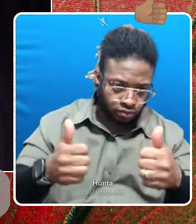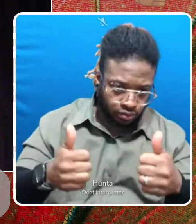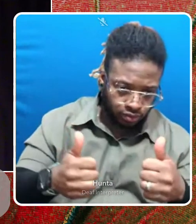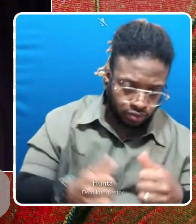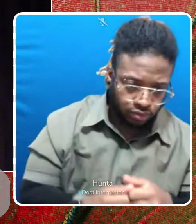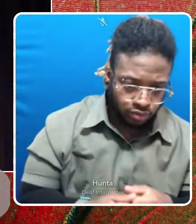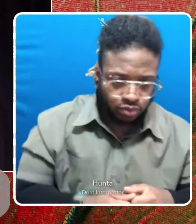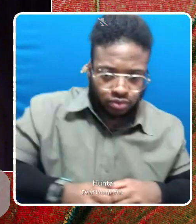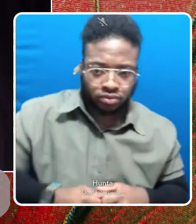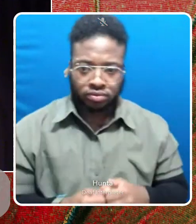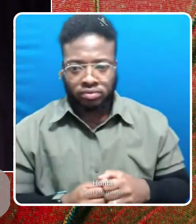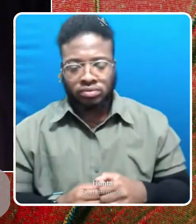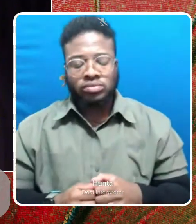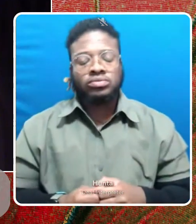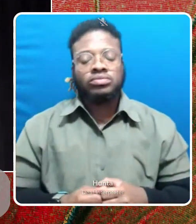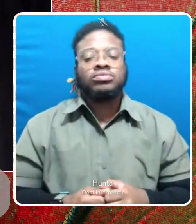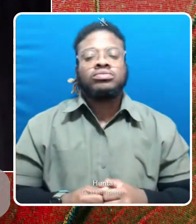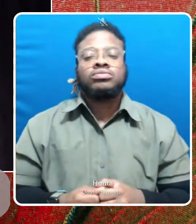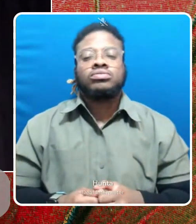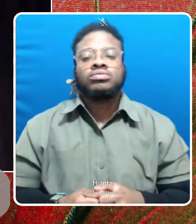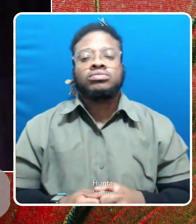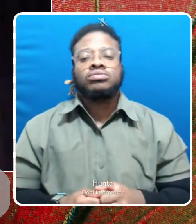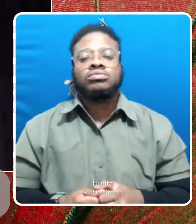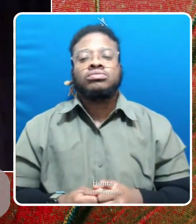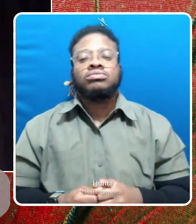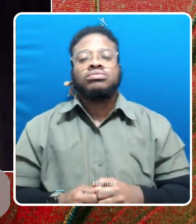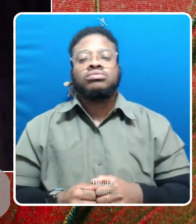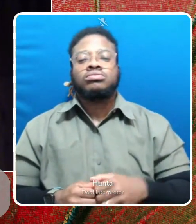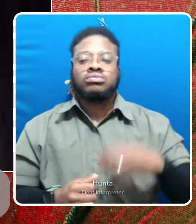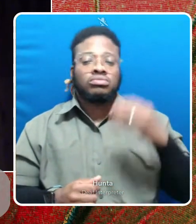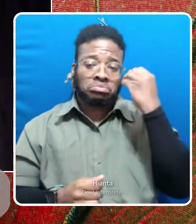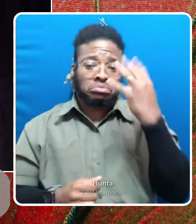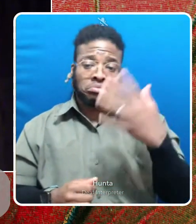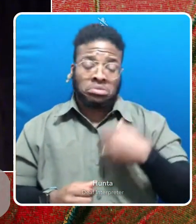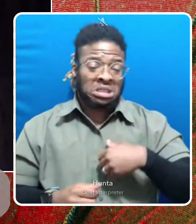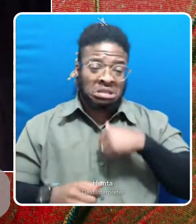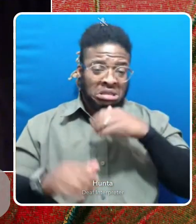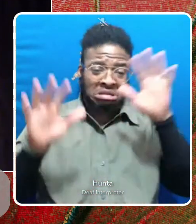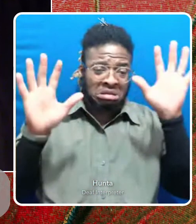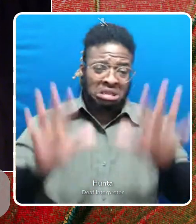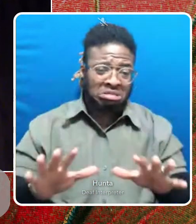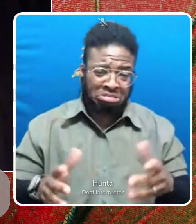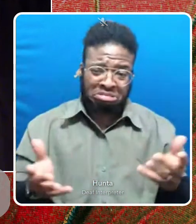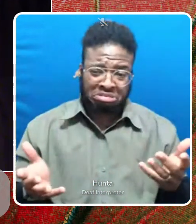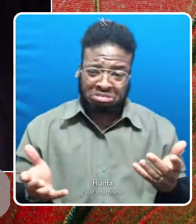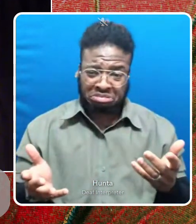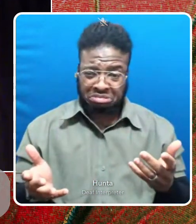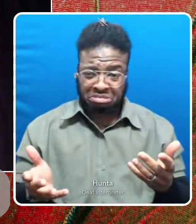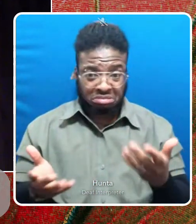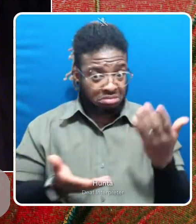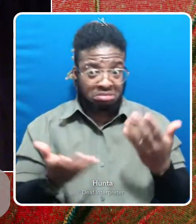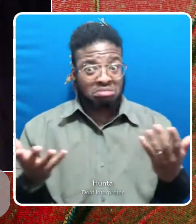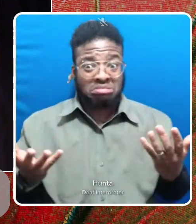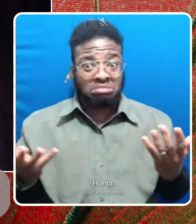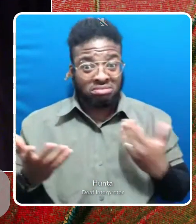I was not raped, and maybe that means my story is not valid.